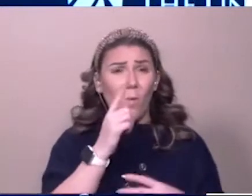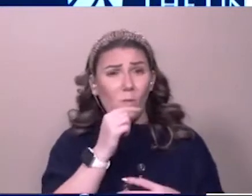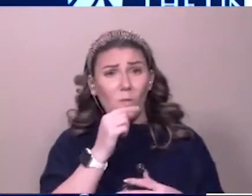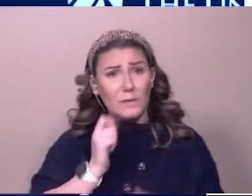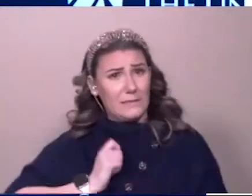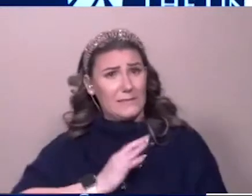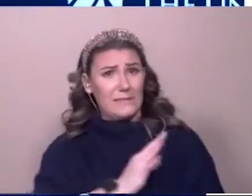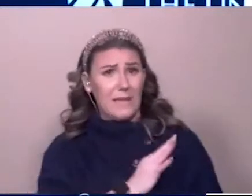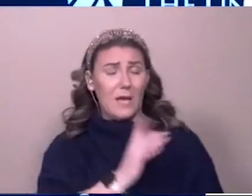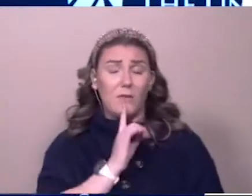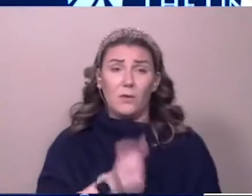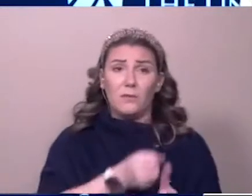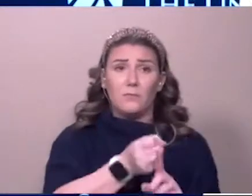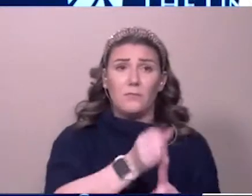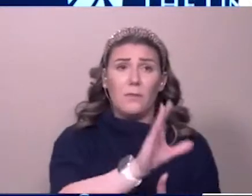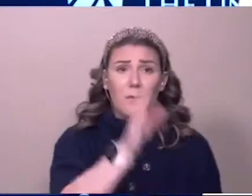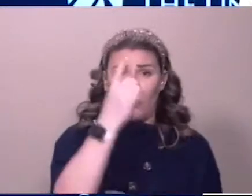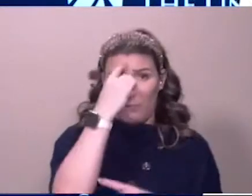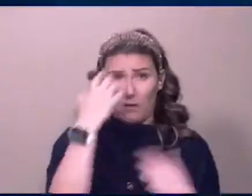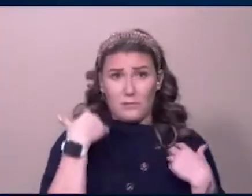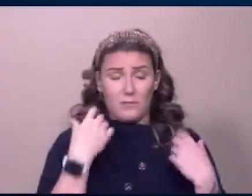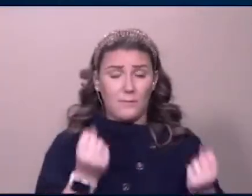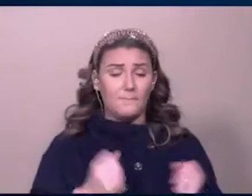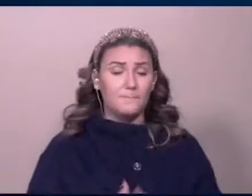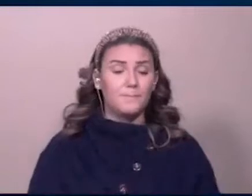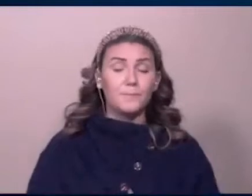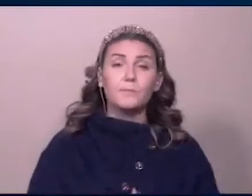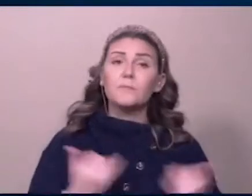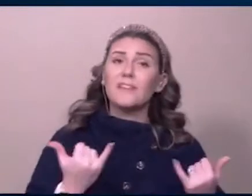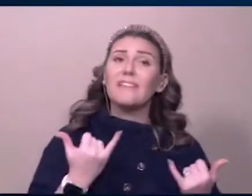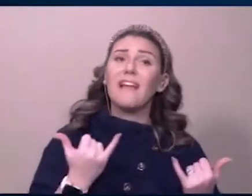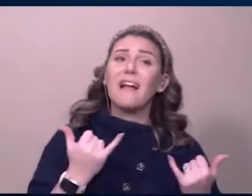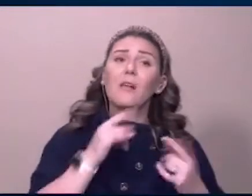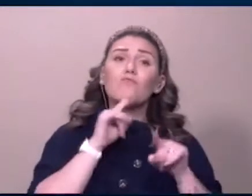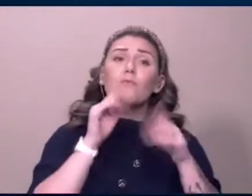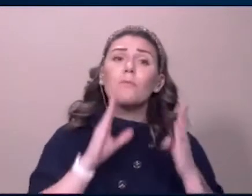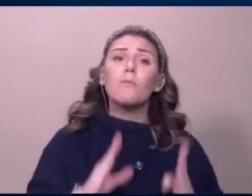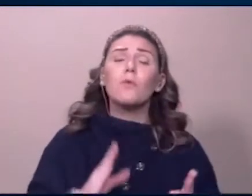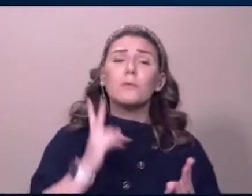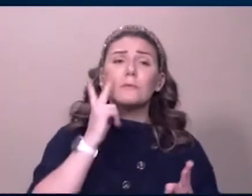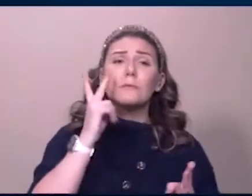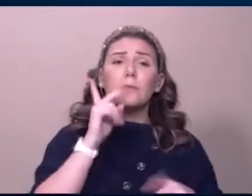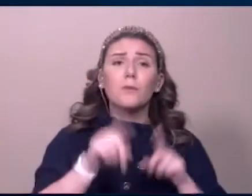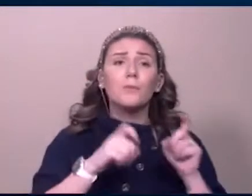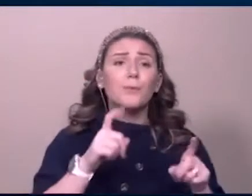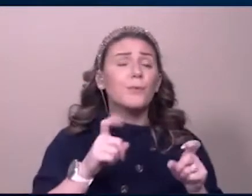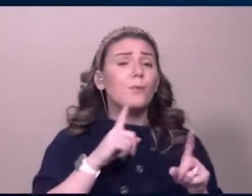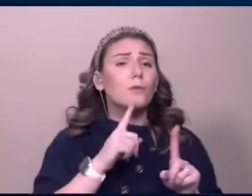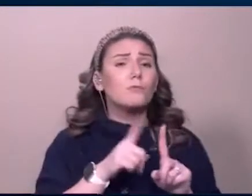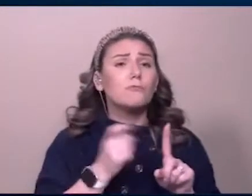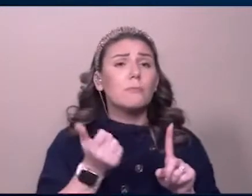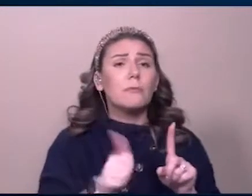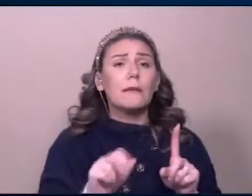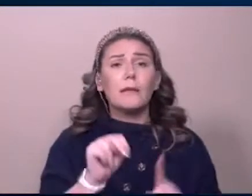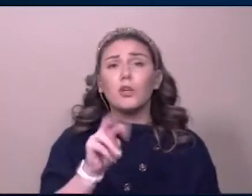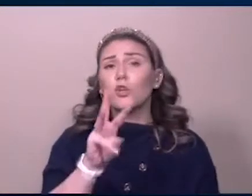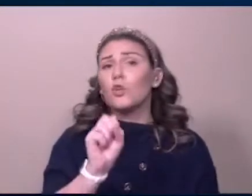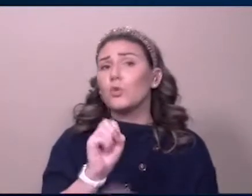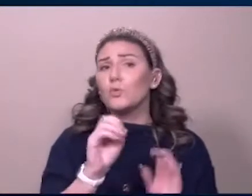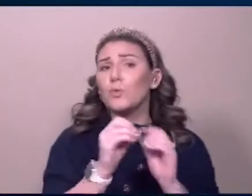profound impact on their mental health. Hey, let's turn to reporters and see what questions that may be on the line from any news media